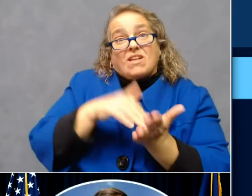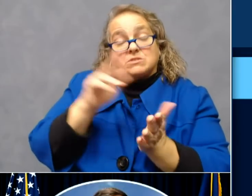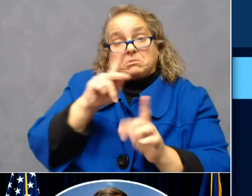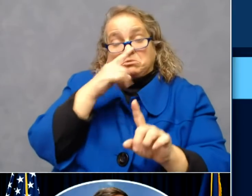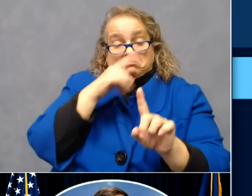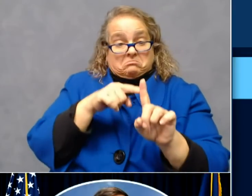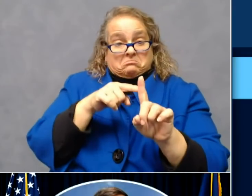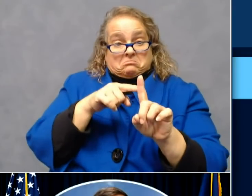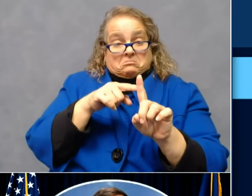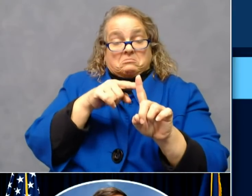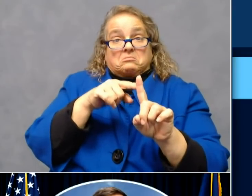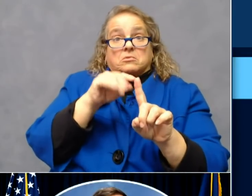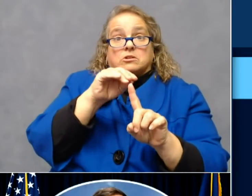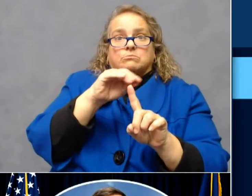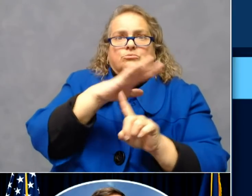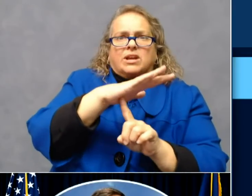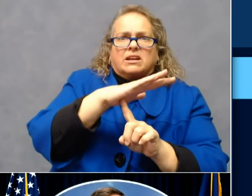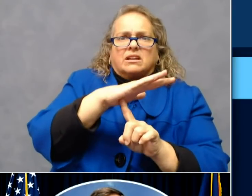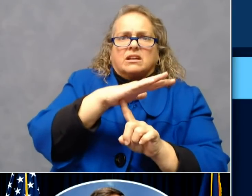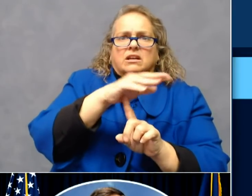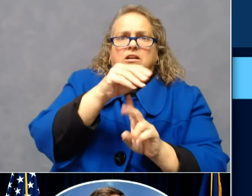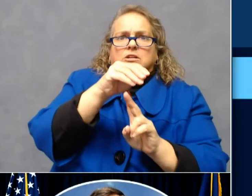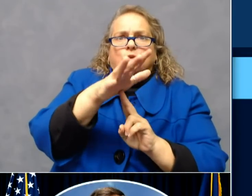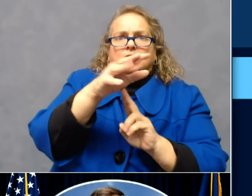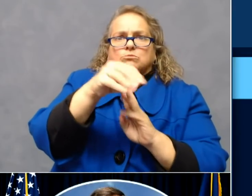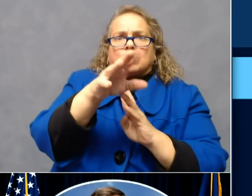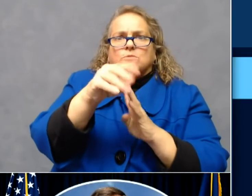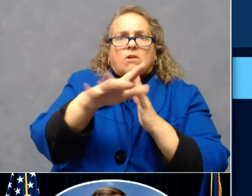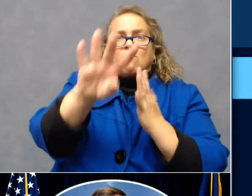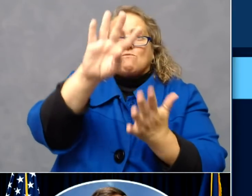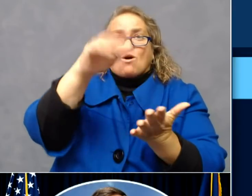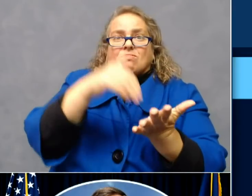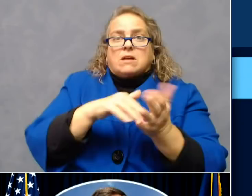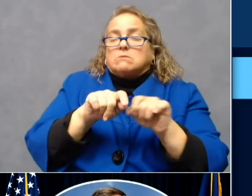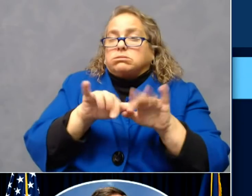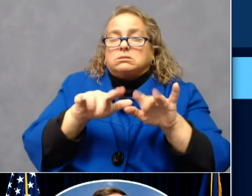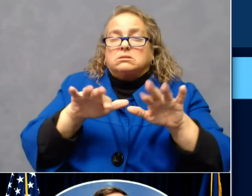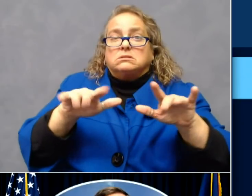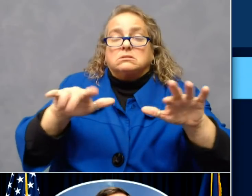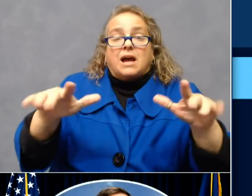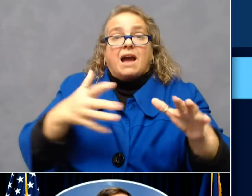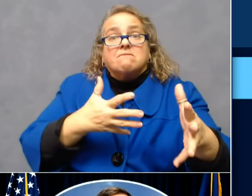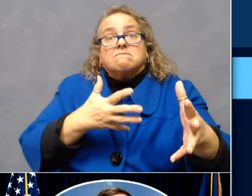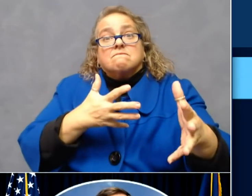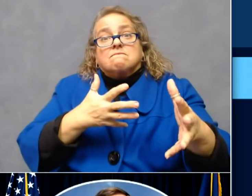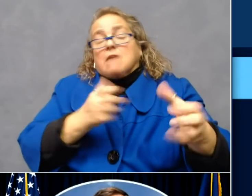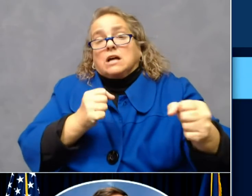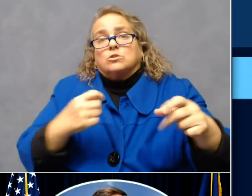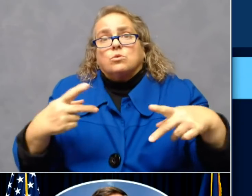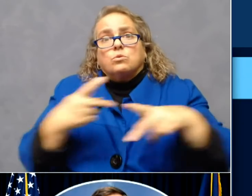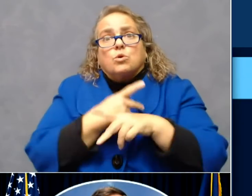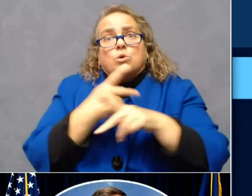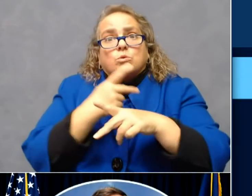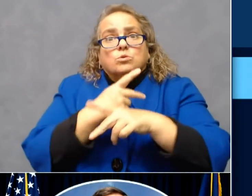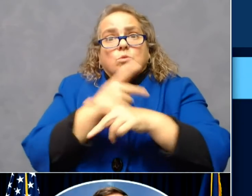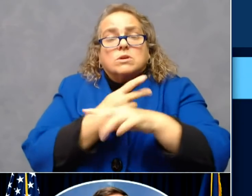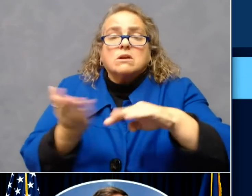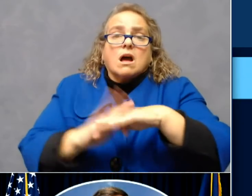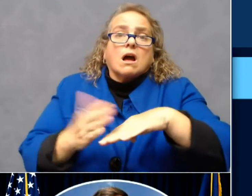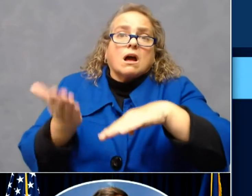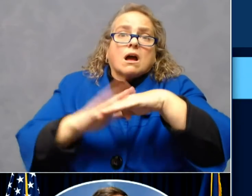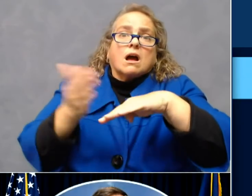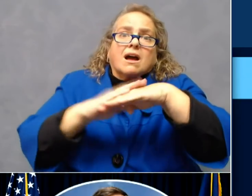this virus to hundreds of other people, how quickly that can grow. It also underscores the importance of